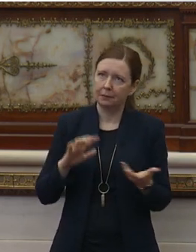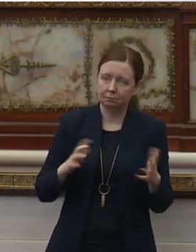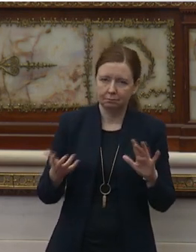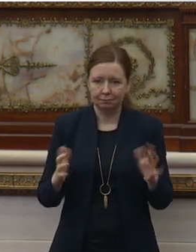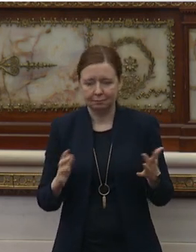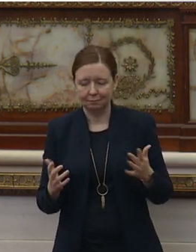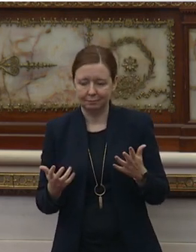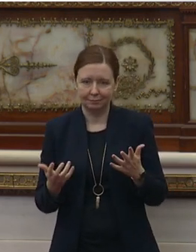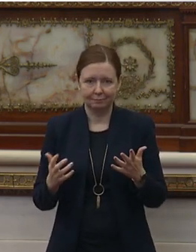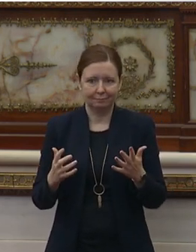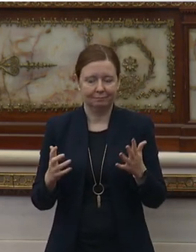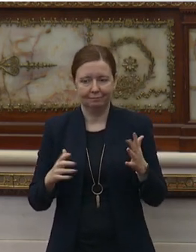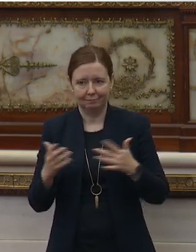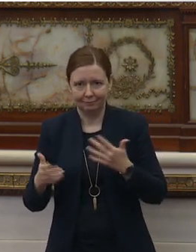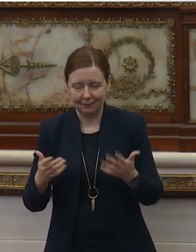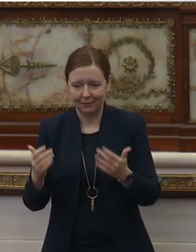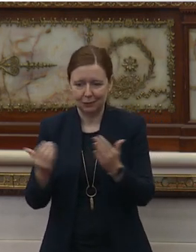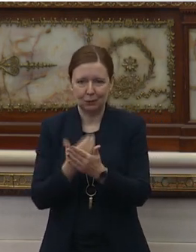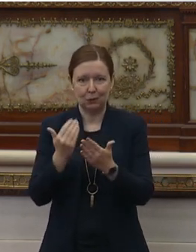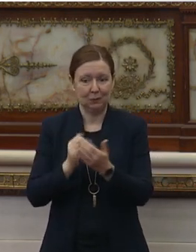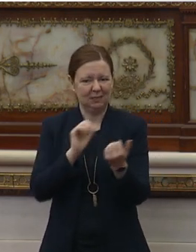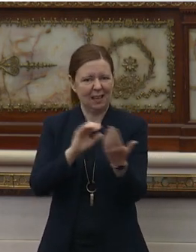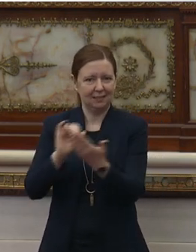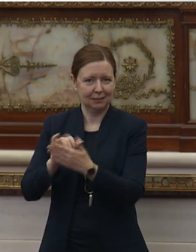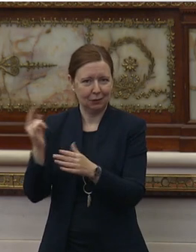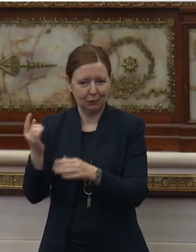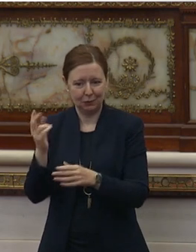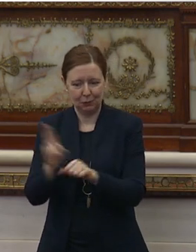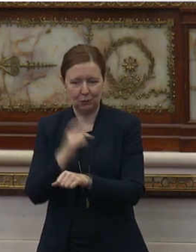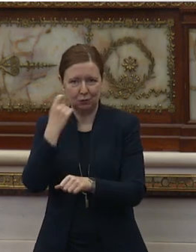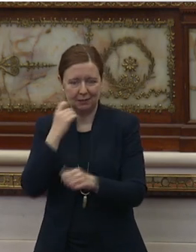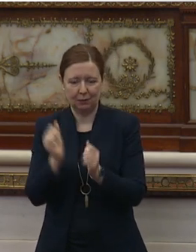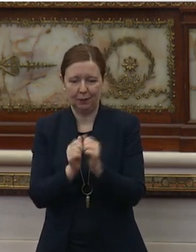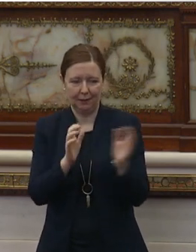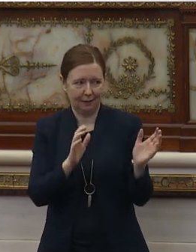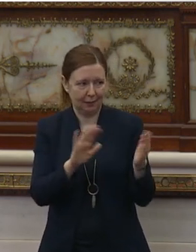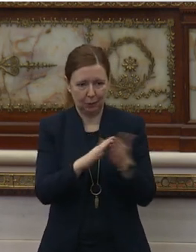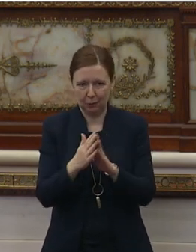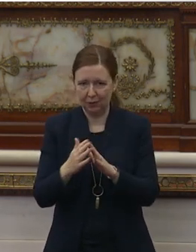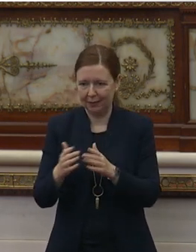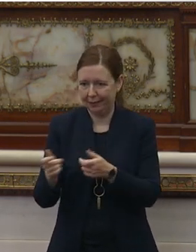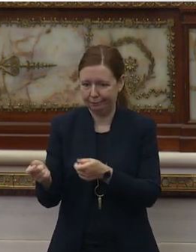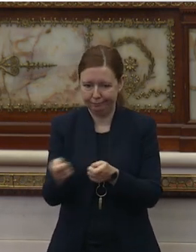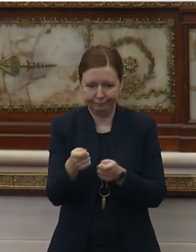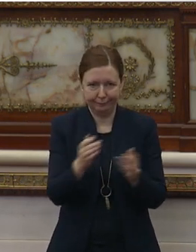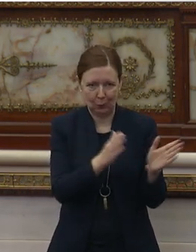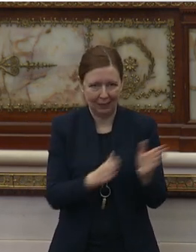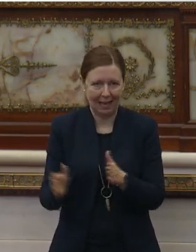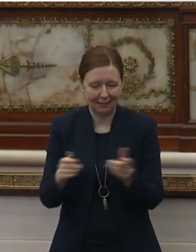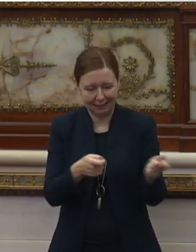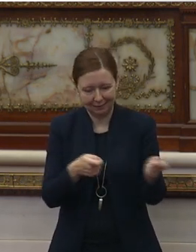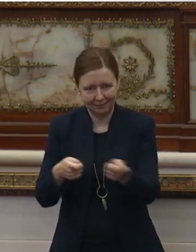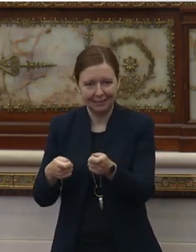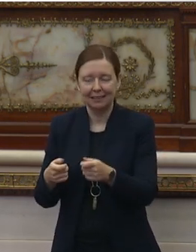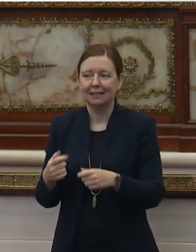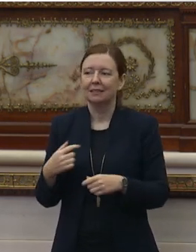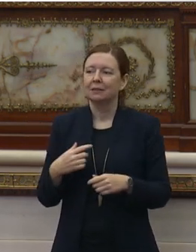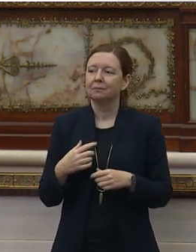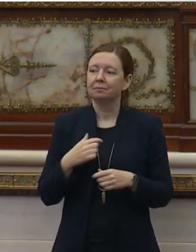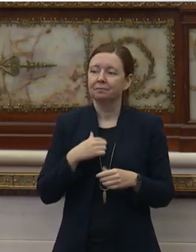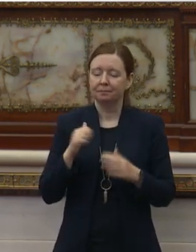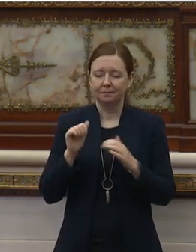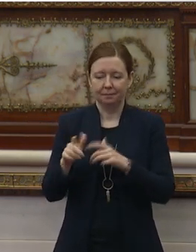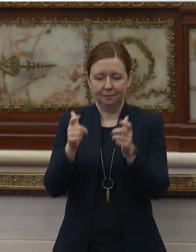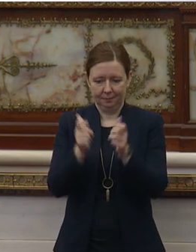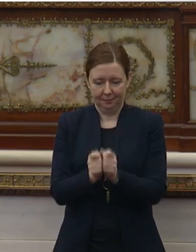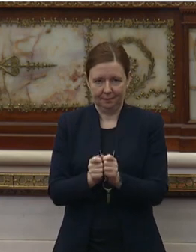new tactics that are used recently around community organizing. So I was sent a